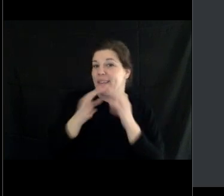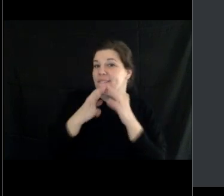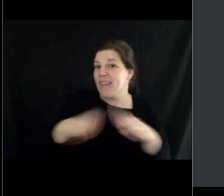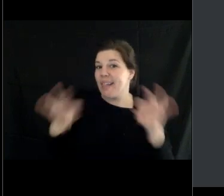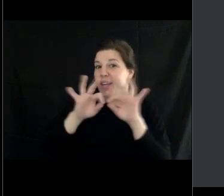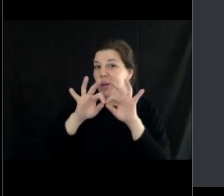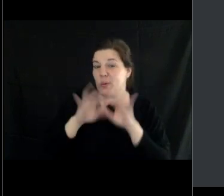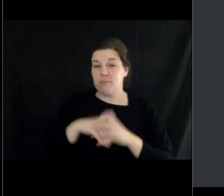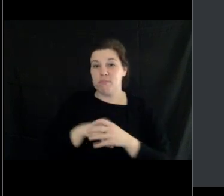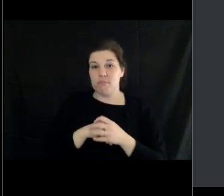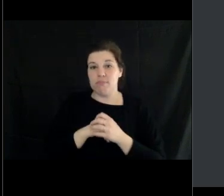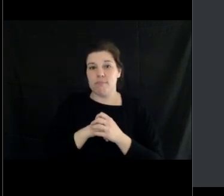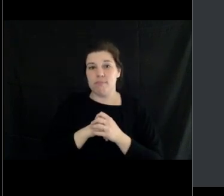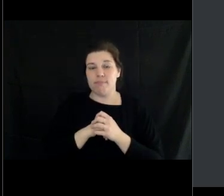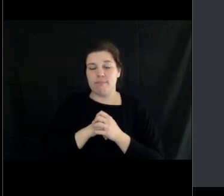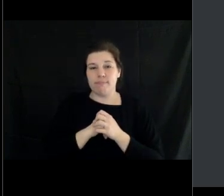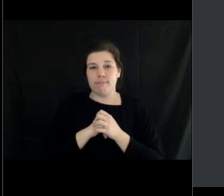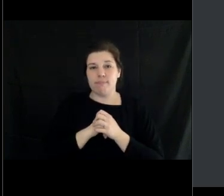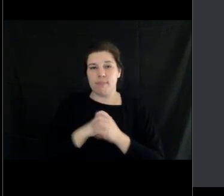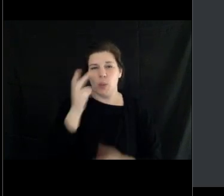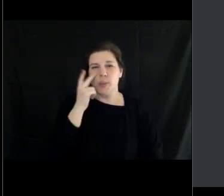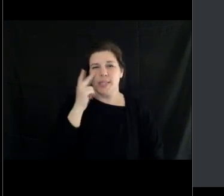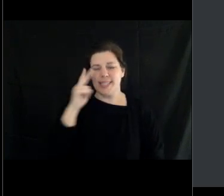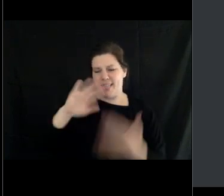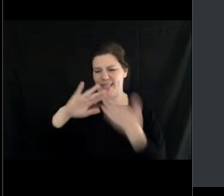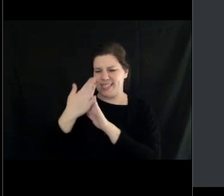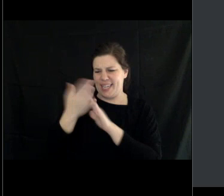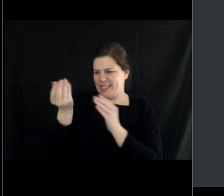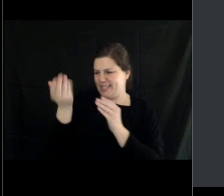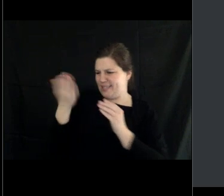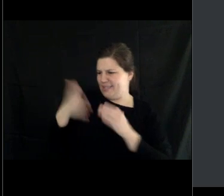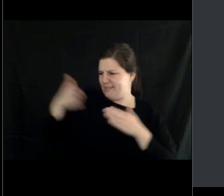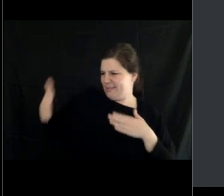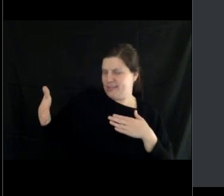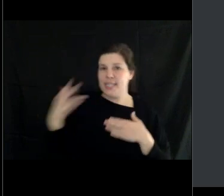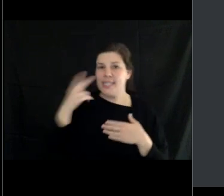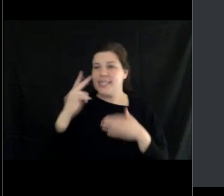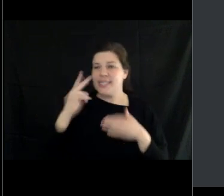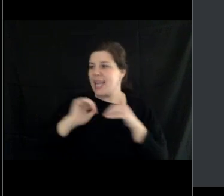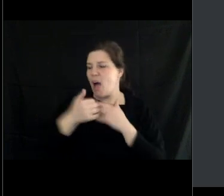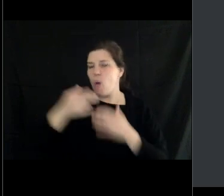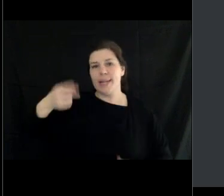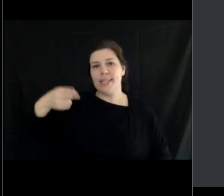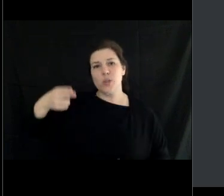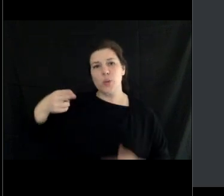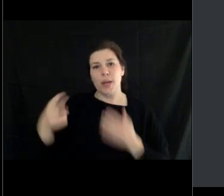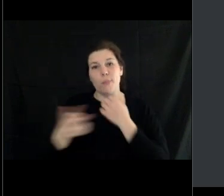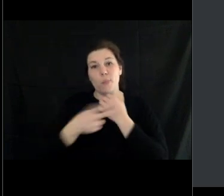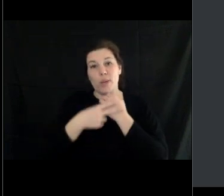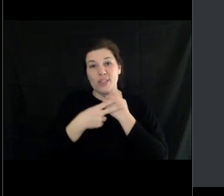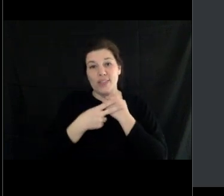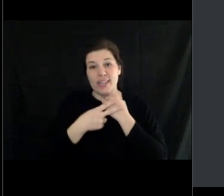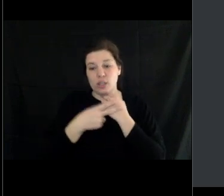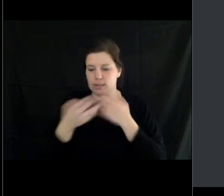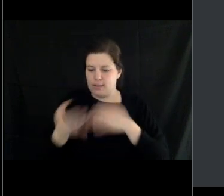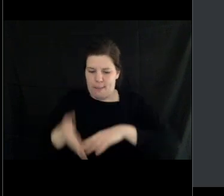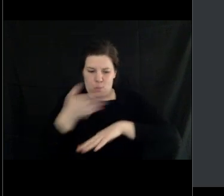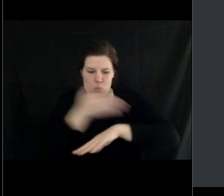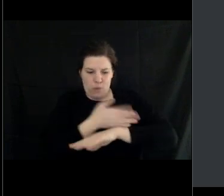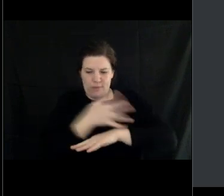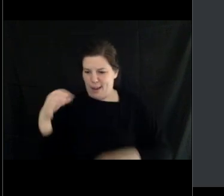our cities in the neighboring area to see how historic preservation has improved and benefited